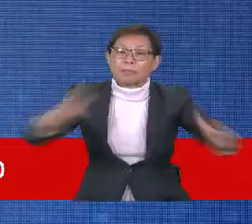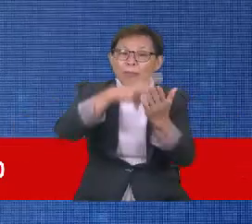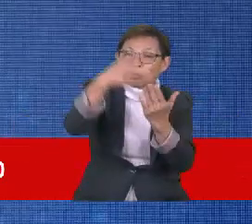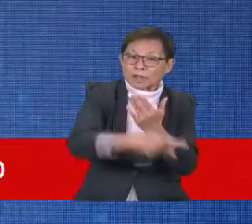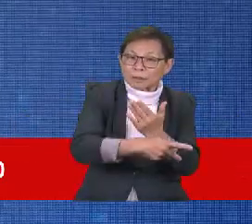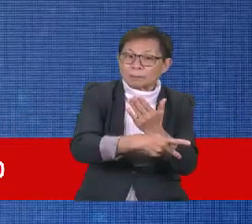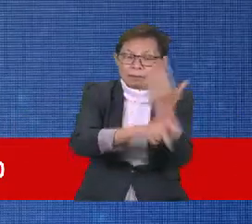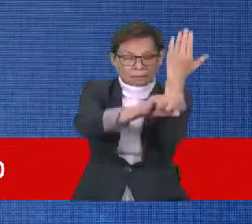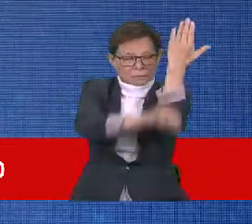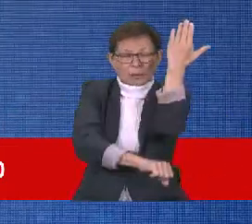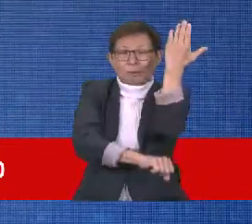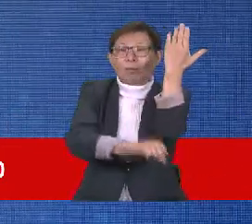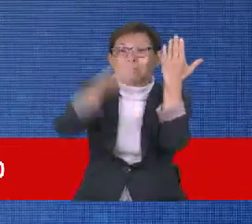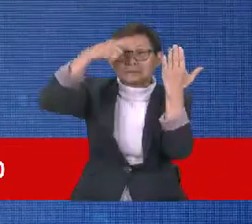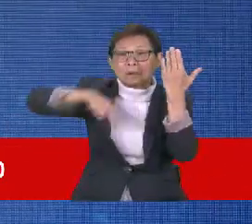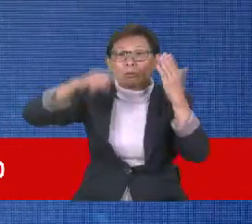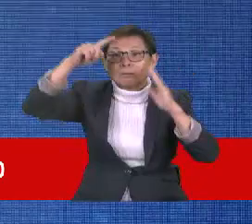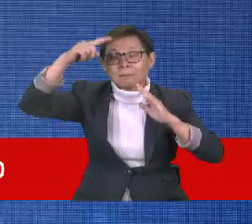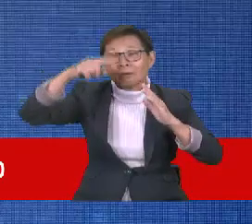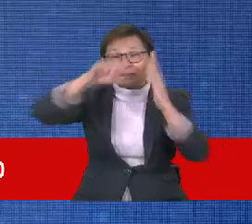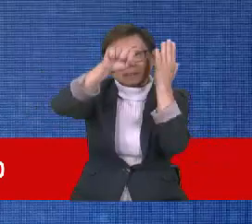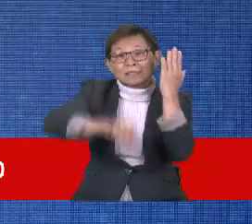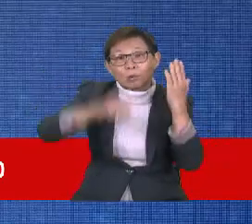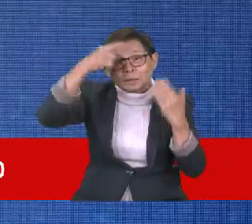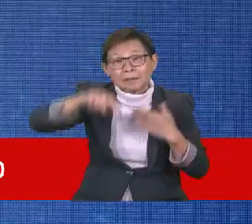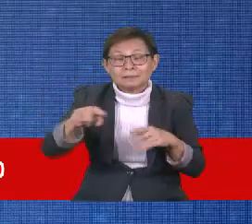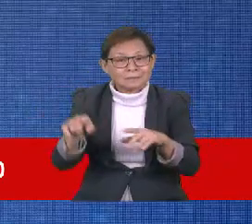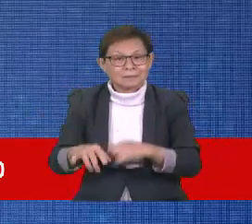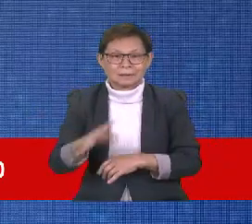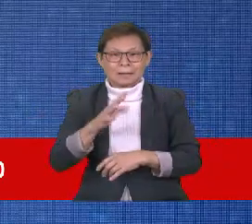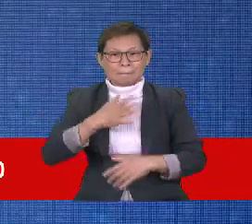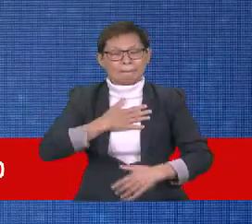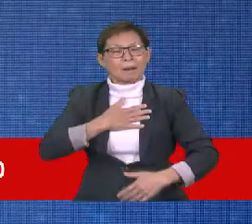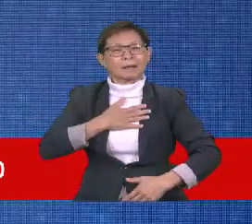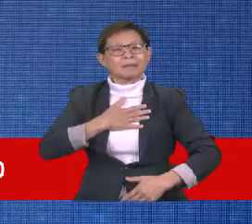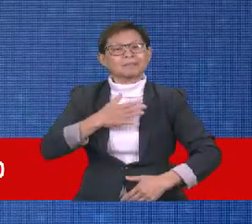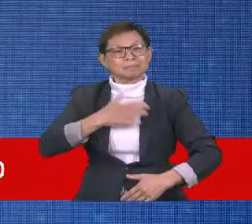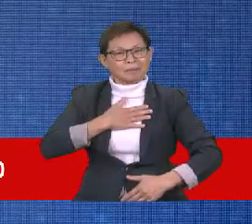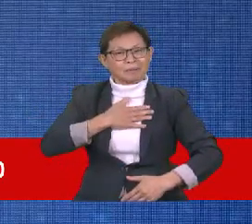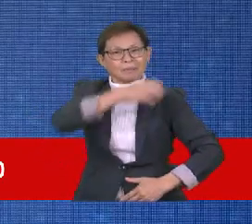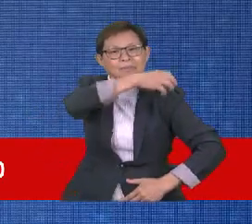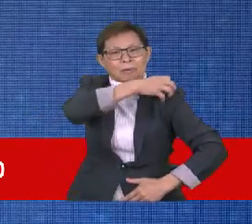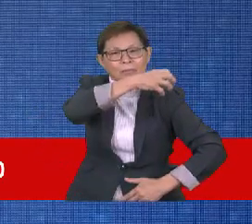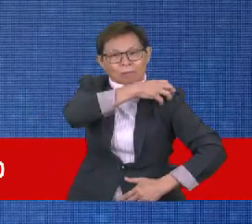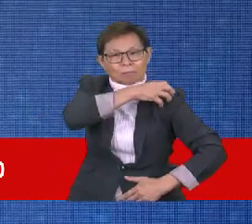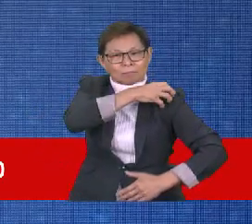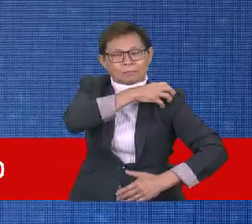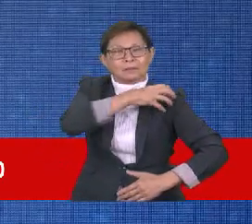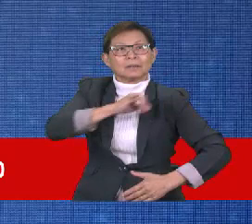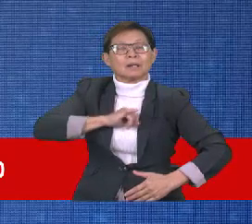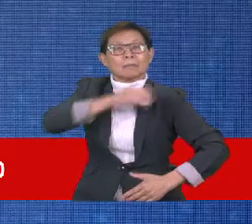South. I've said yesterday, my position is categorical,